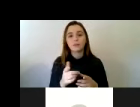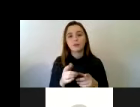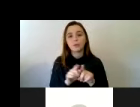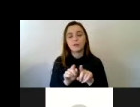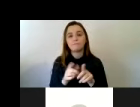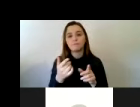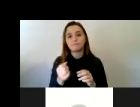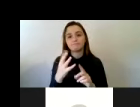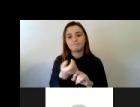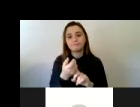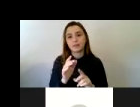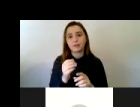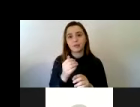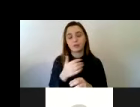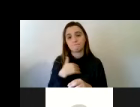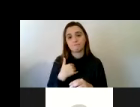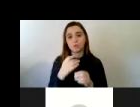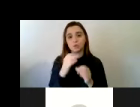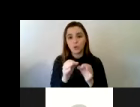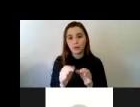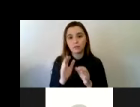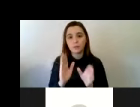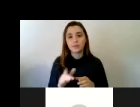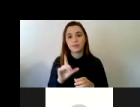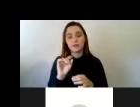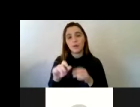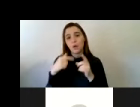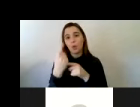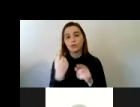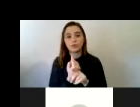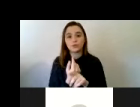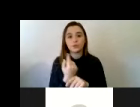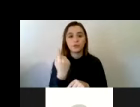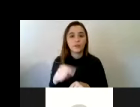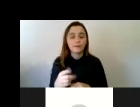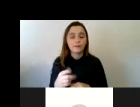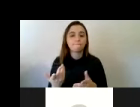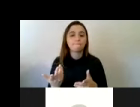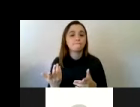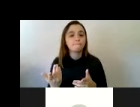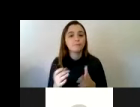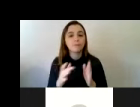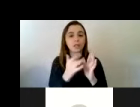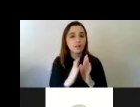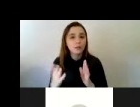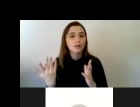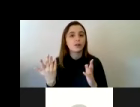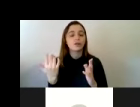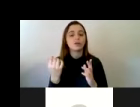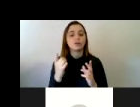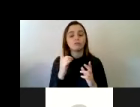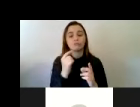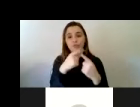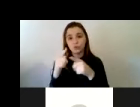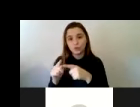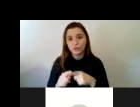the consumers of other services of the universities like museums, libraries, botanical gardens, and